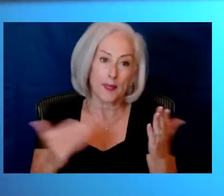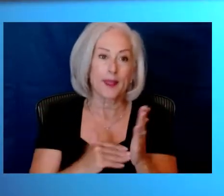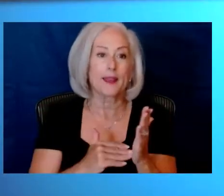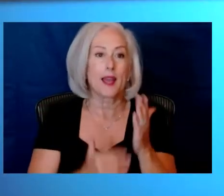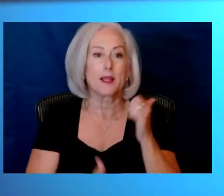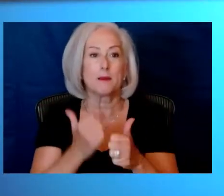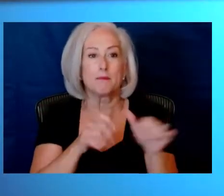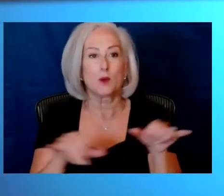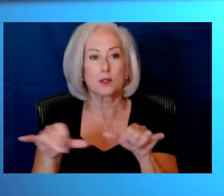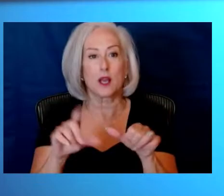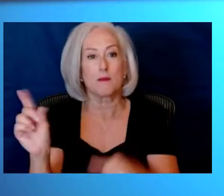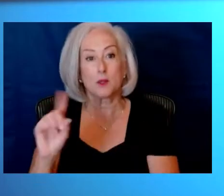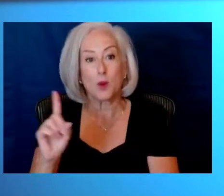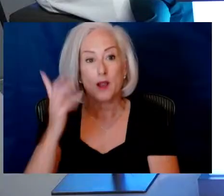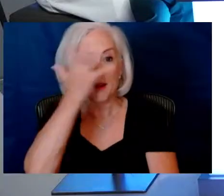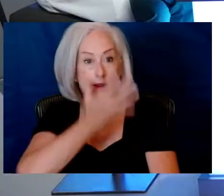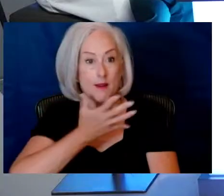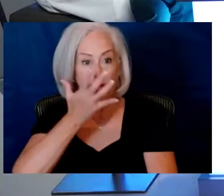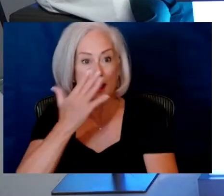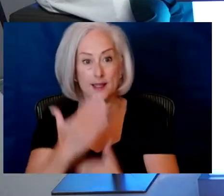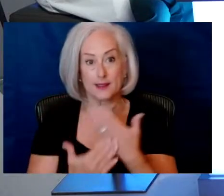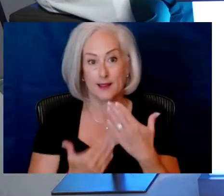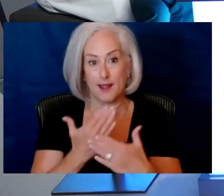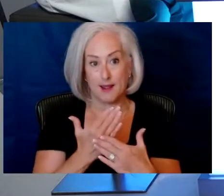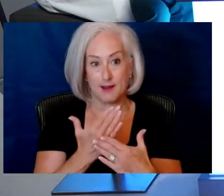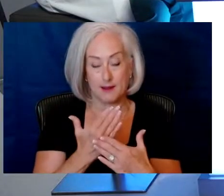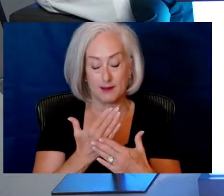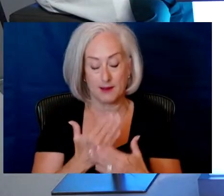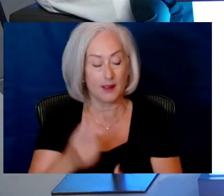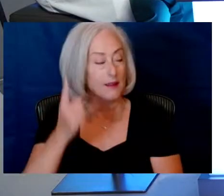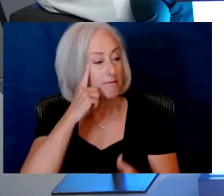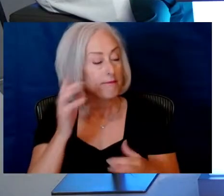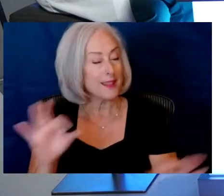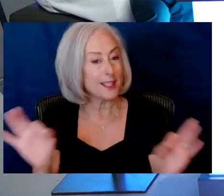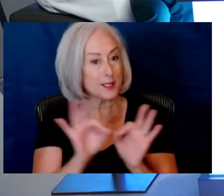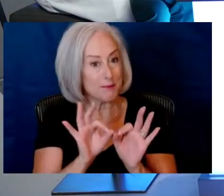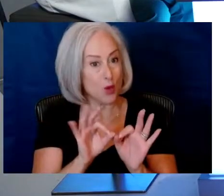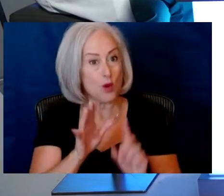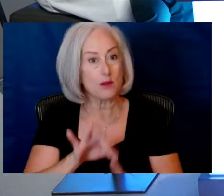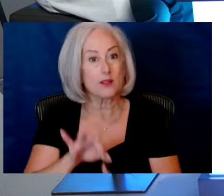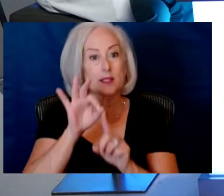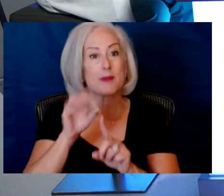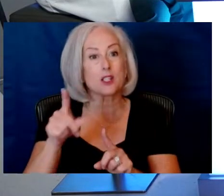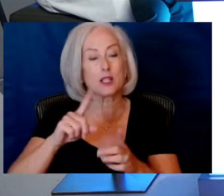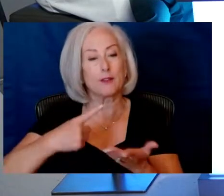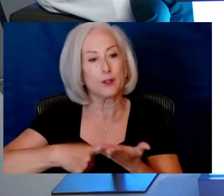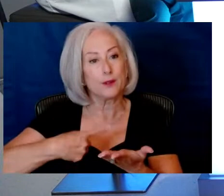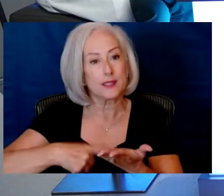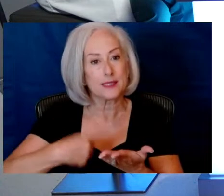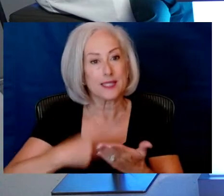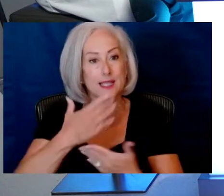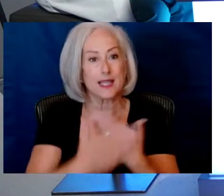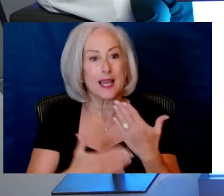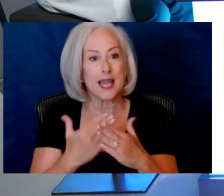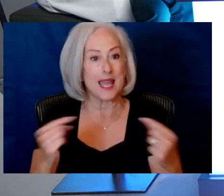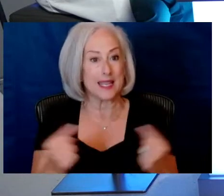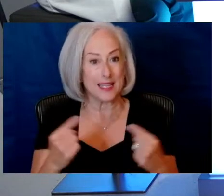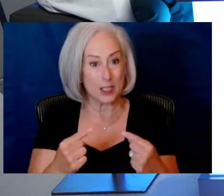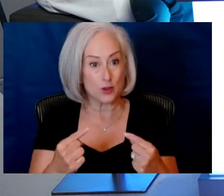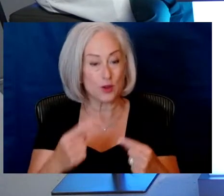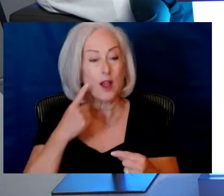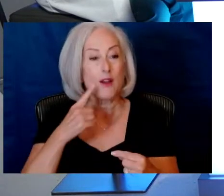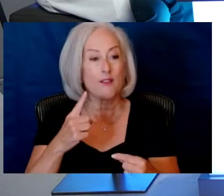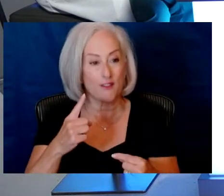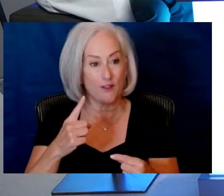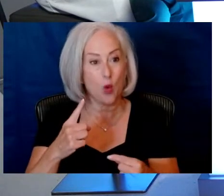face. Yeah, I think it's extremely important, especially when you start to talk about hand injuries in your dominant hand. So we